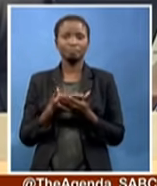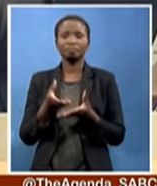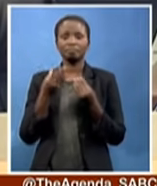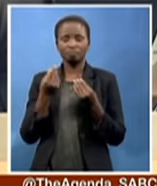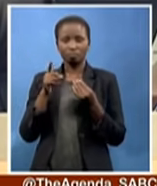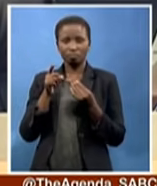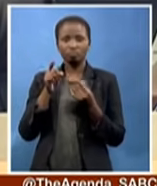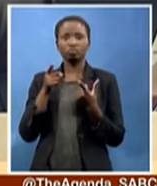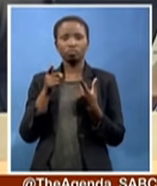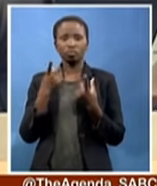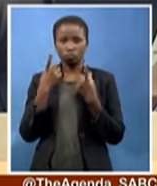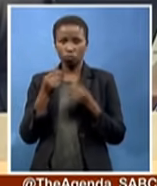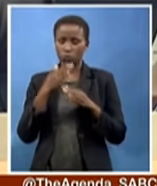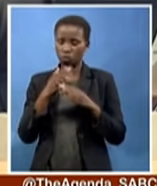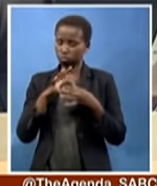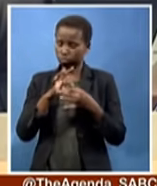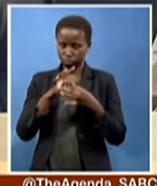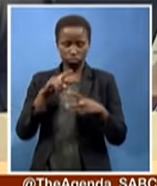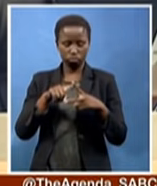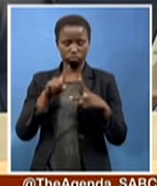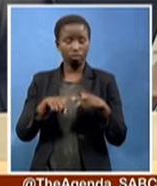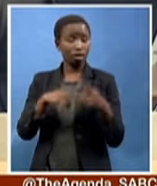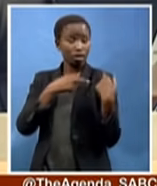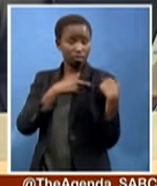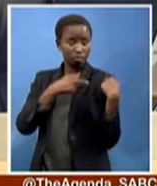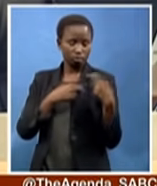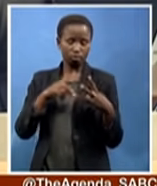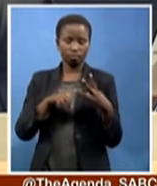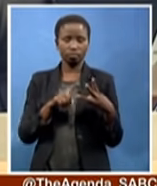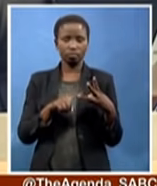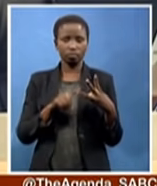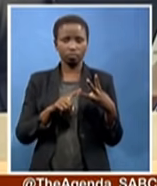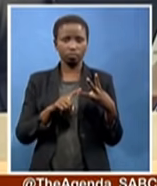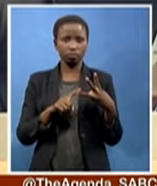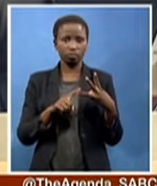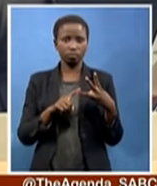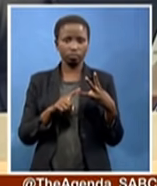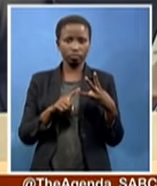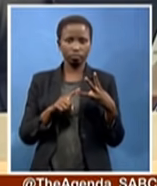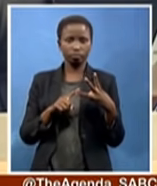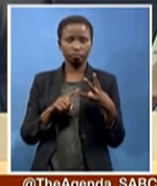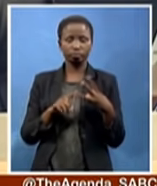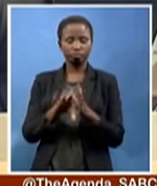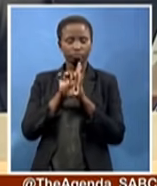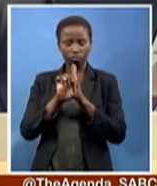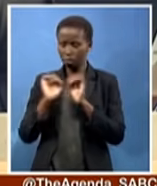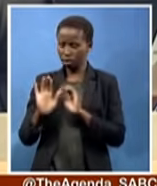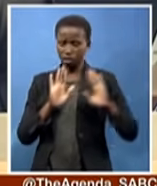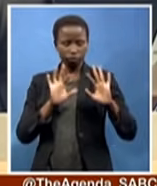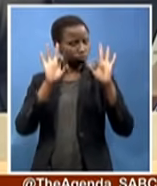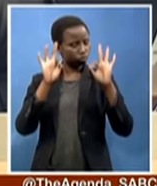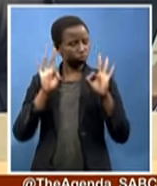accountability, and the highest standards of ethical behavior. Now, the process